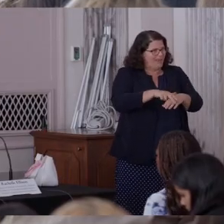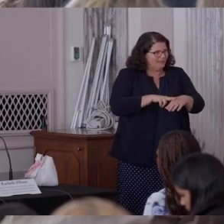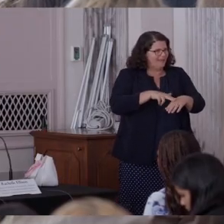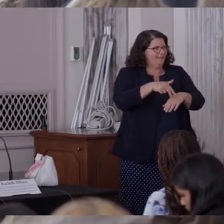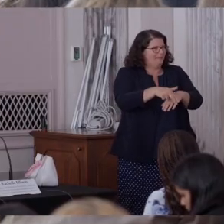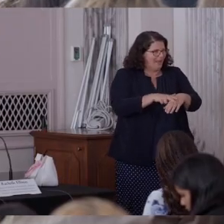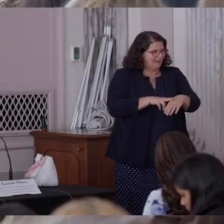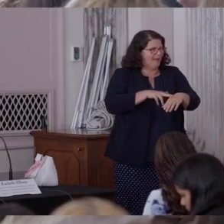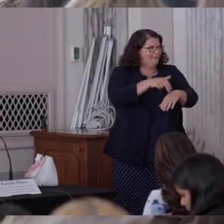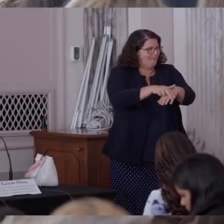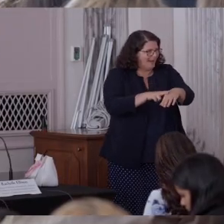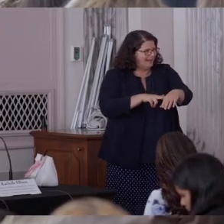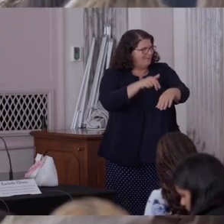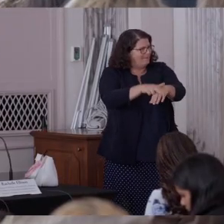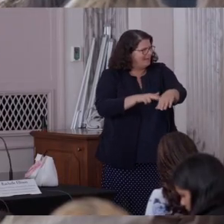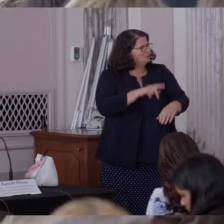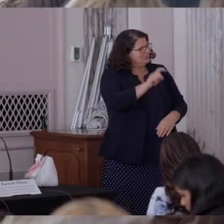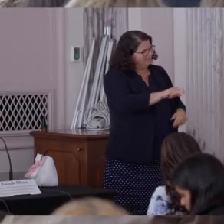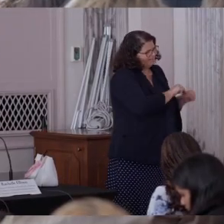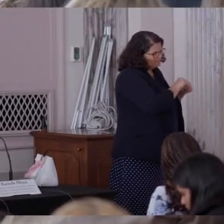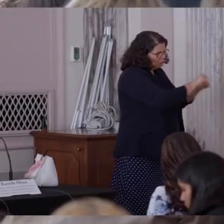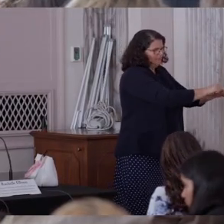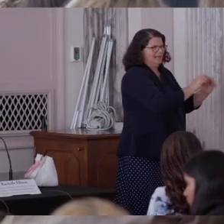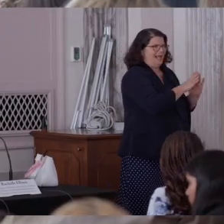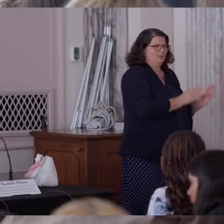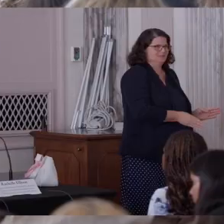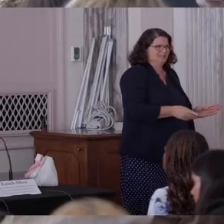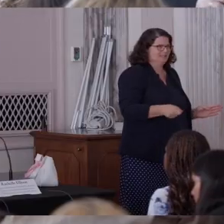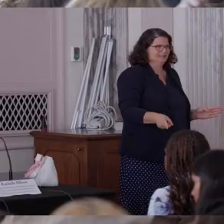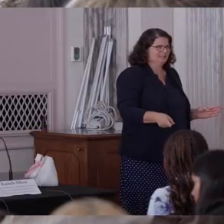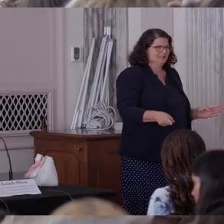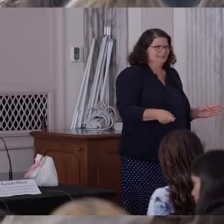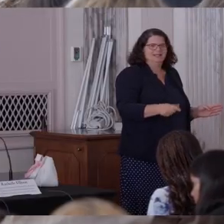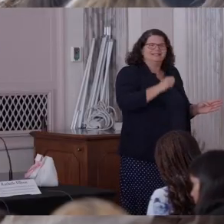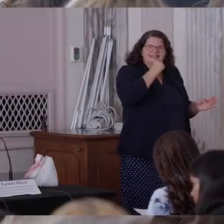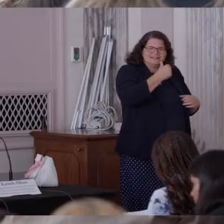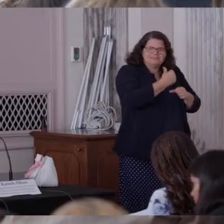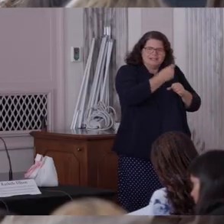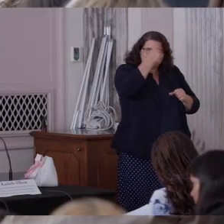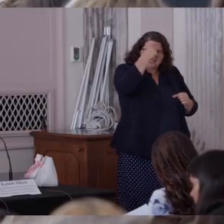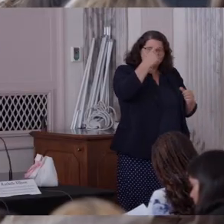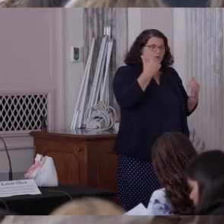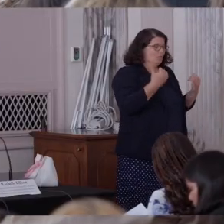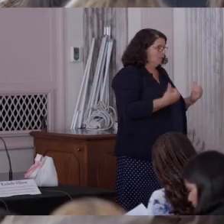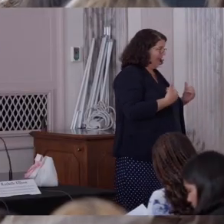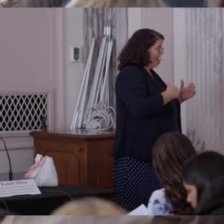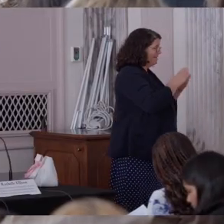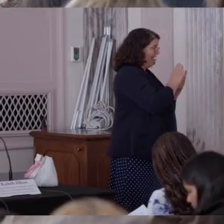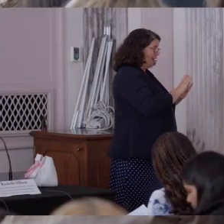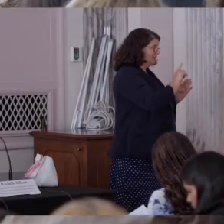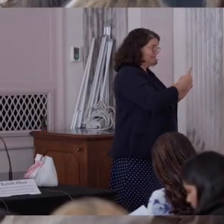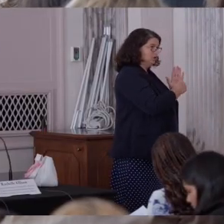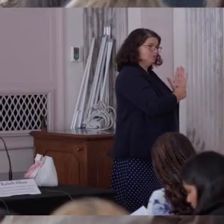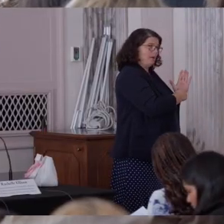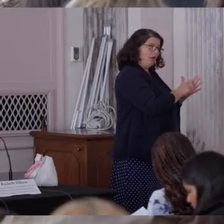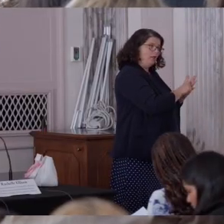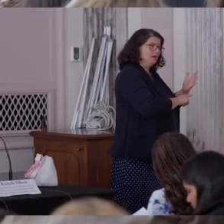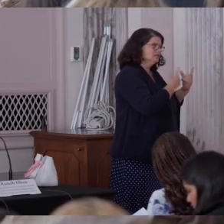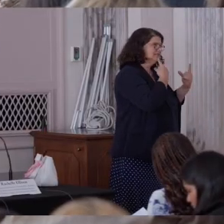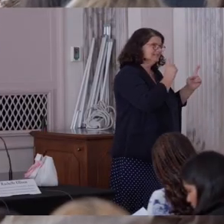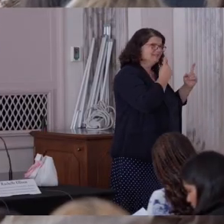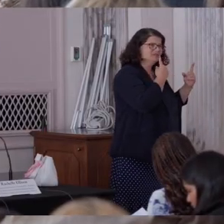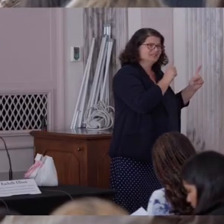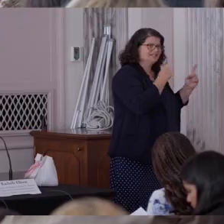permanent housing. So it doesn't make sense to shift from a model which had, in most cases, in